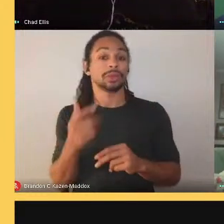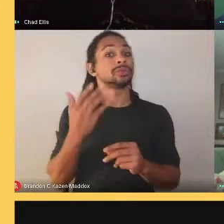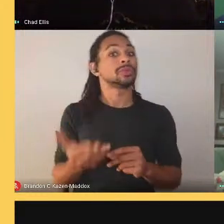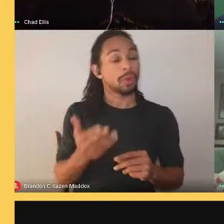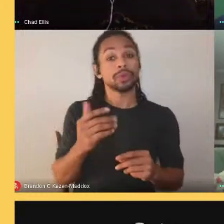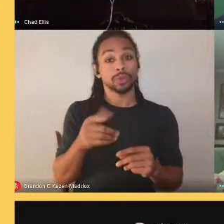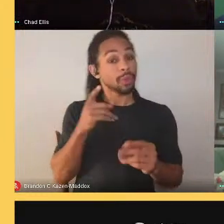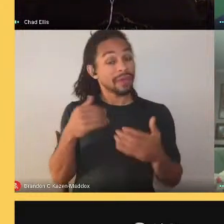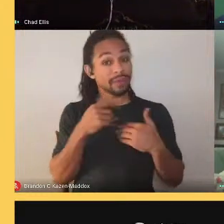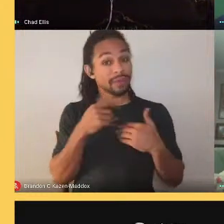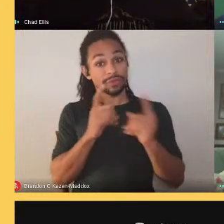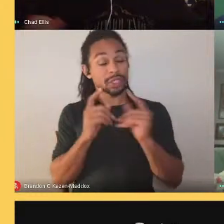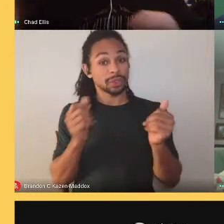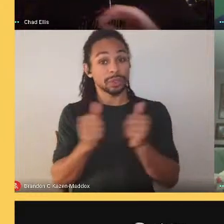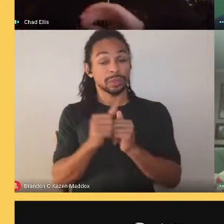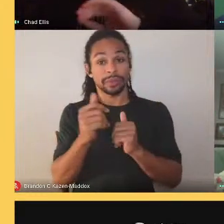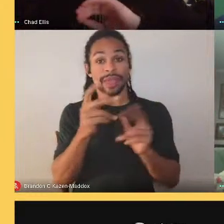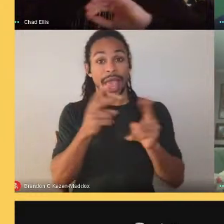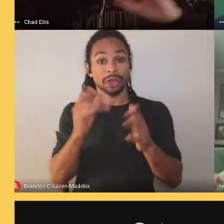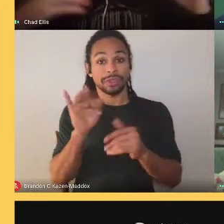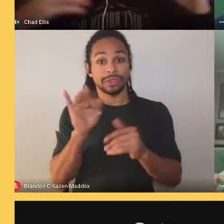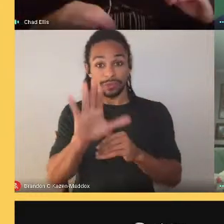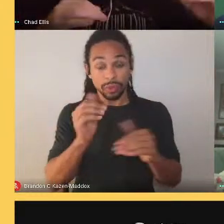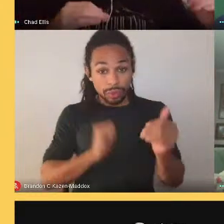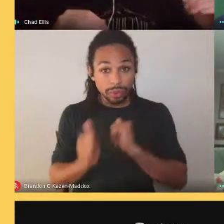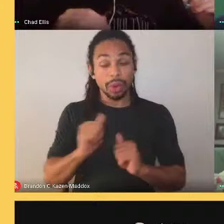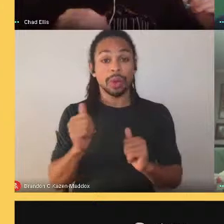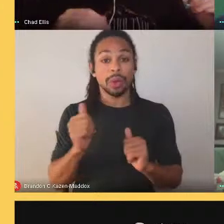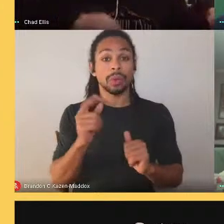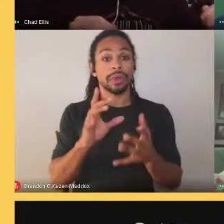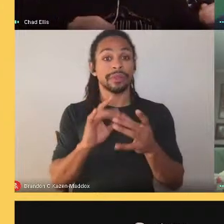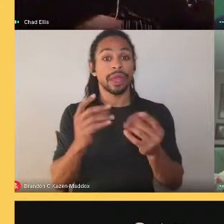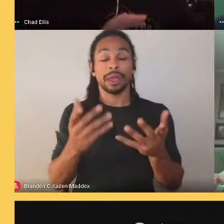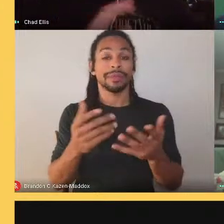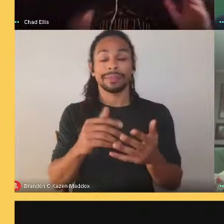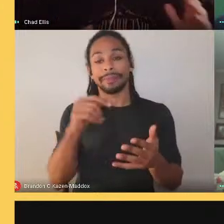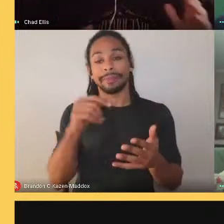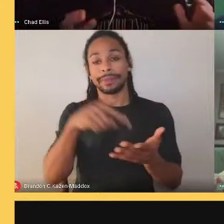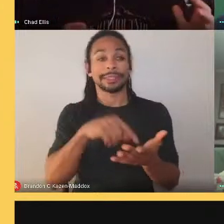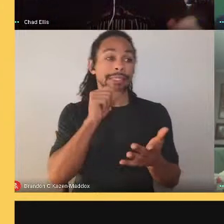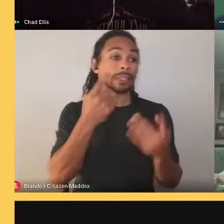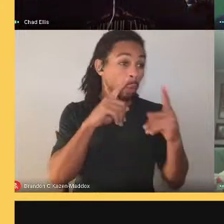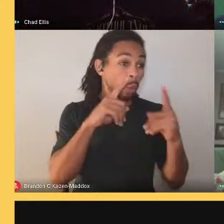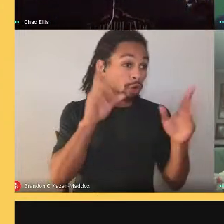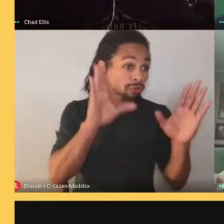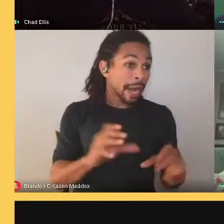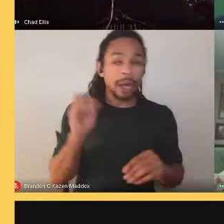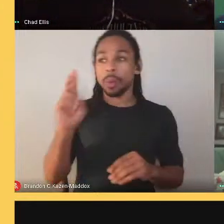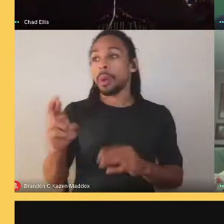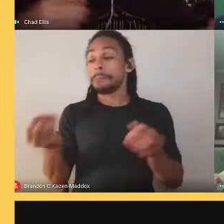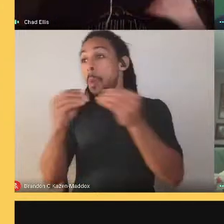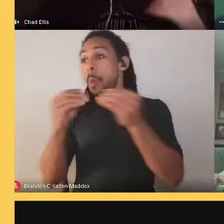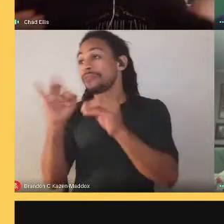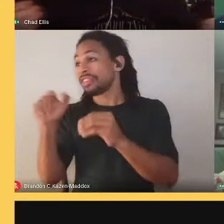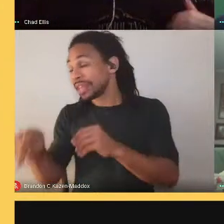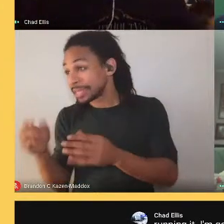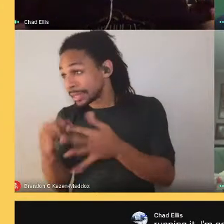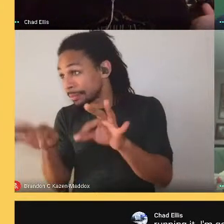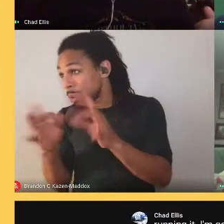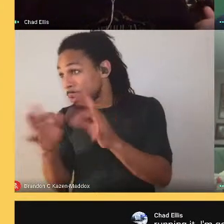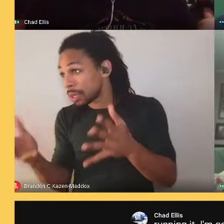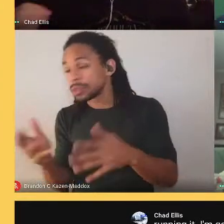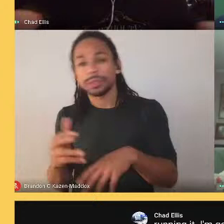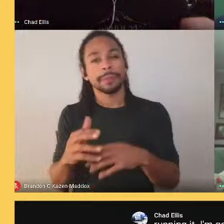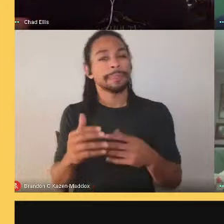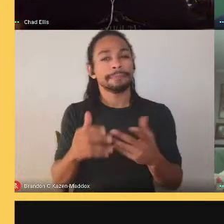where they're like, hey, this actually doesn't work great, or hey, more of this? Or have you found in your long experience of running games, you kind of had